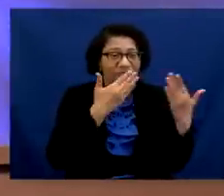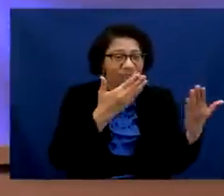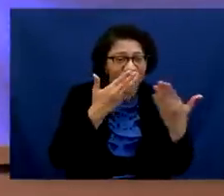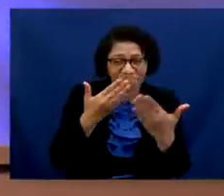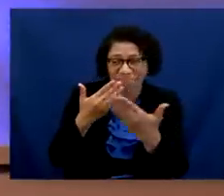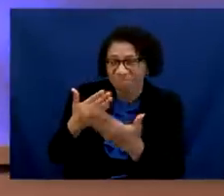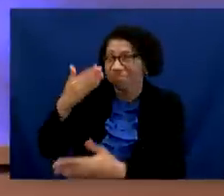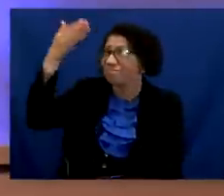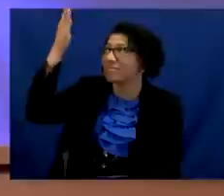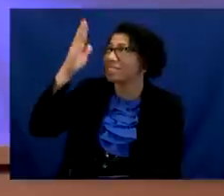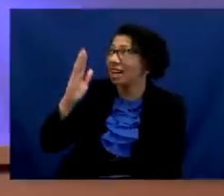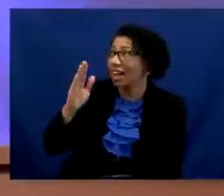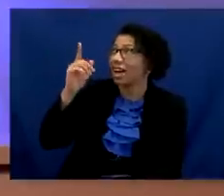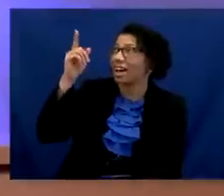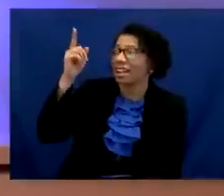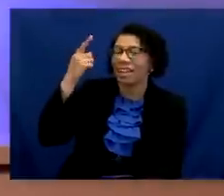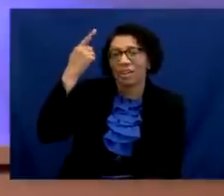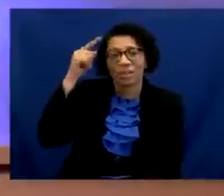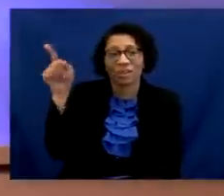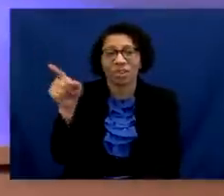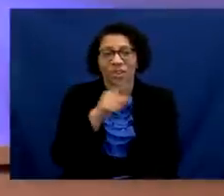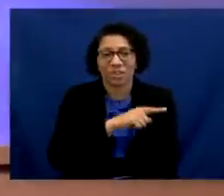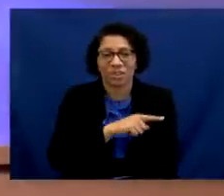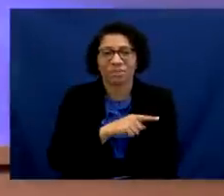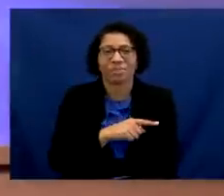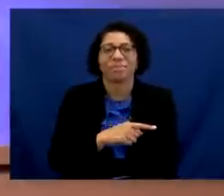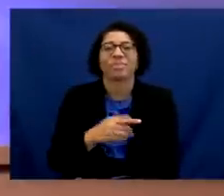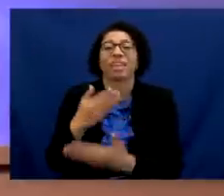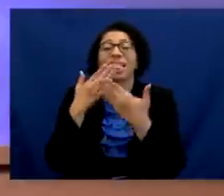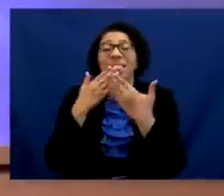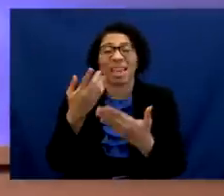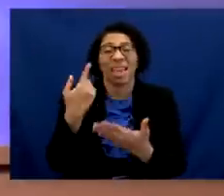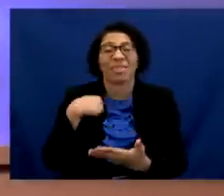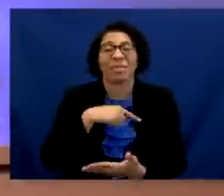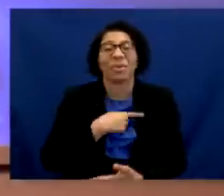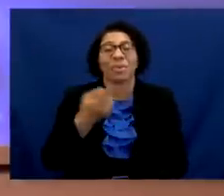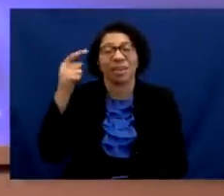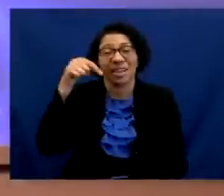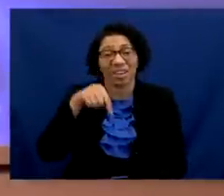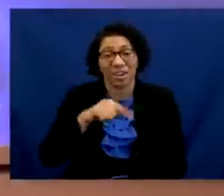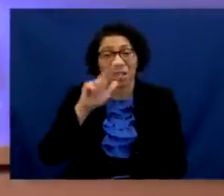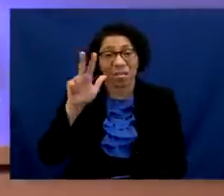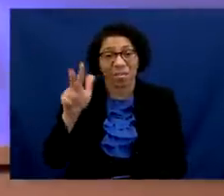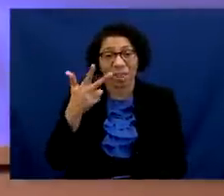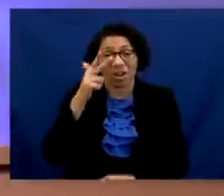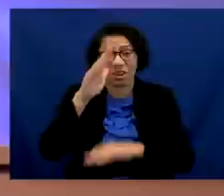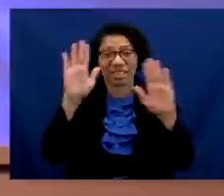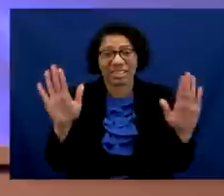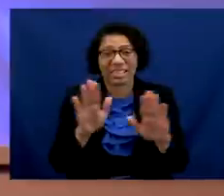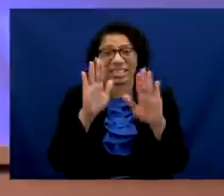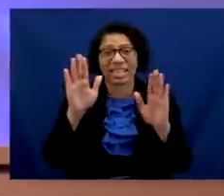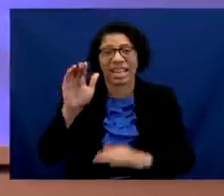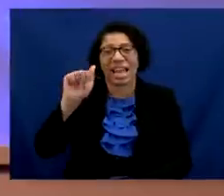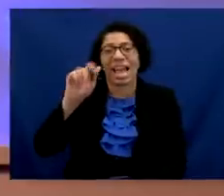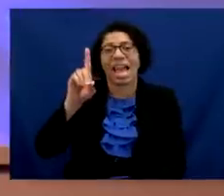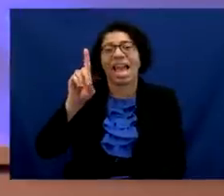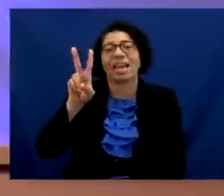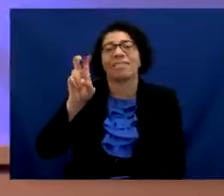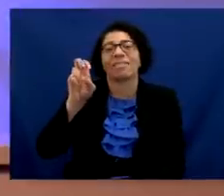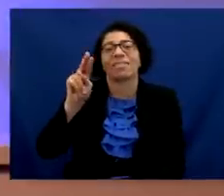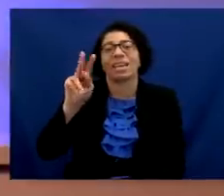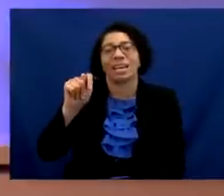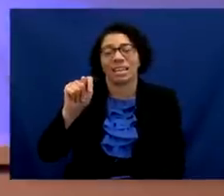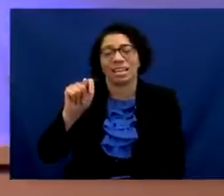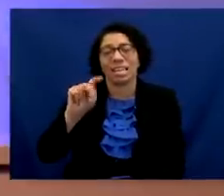you as well. We are grateful that we have made it, as the Reverend Johnson has said, to the third Sunday of Advent. It's the second Sunday of December, but